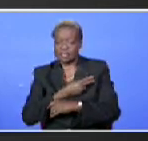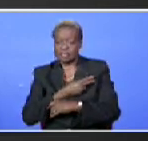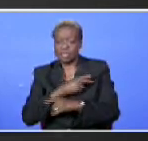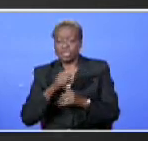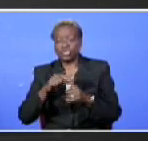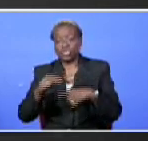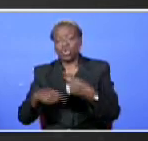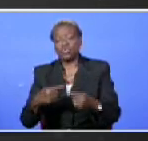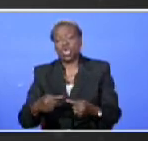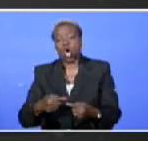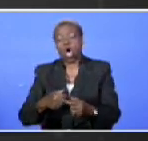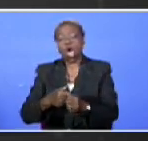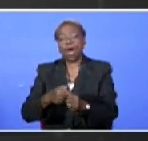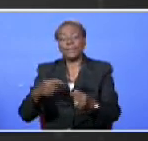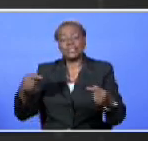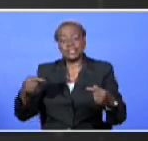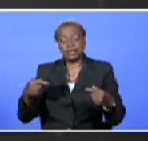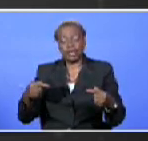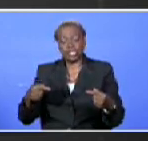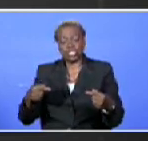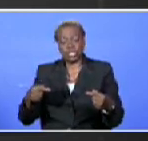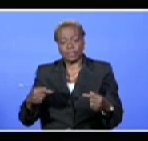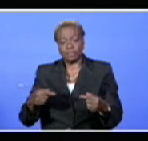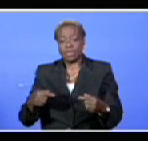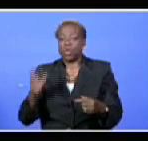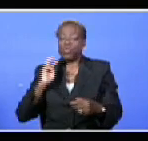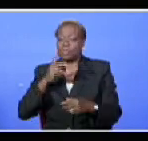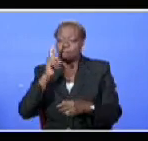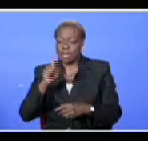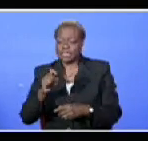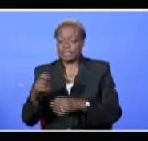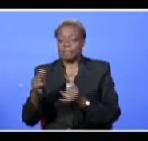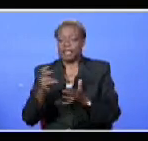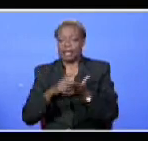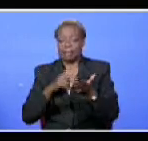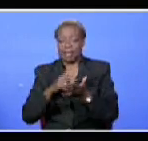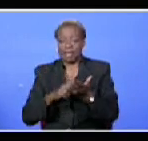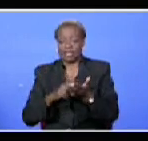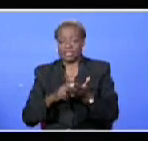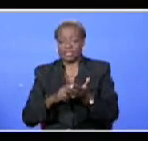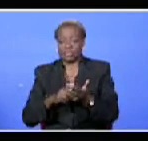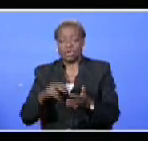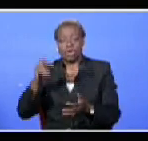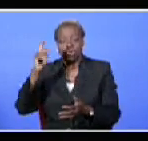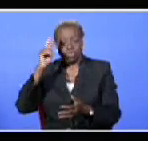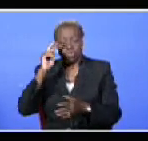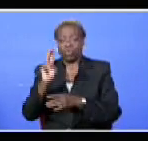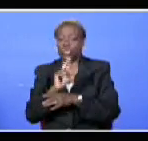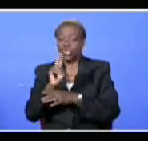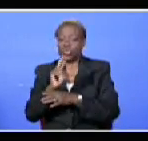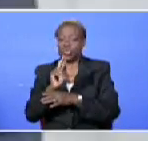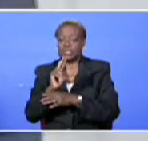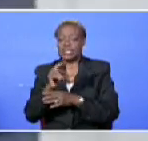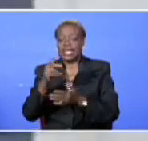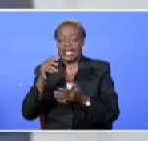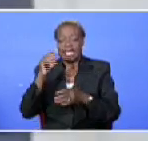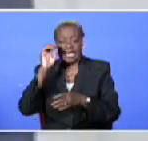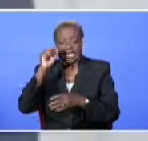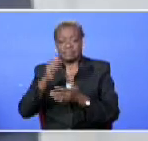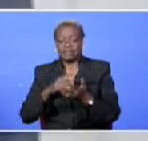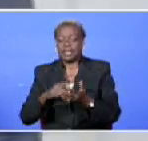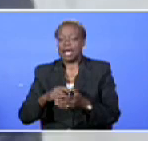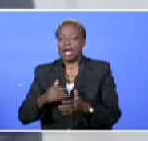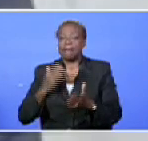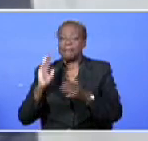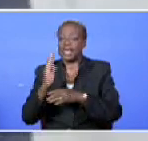the opposite direction, we all need to play our part. Roll has also used his platform recently as a neurosurgery resident and appeared